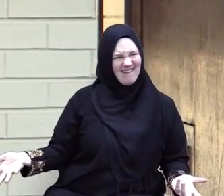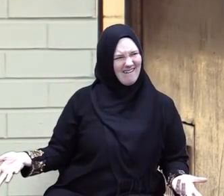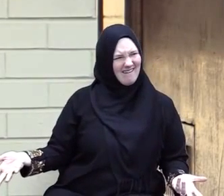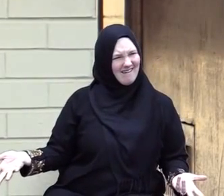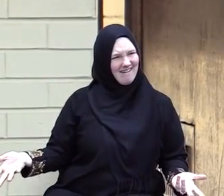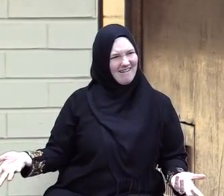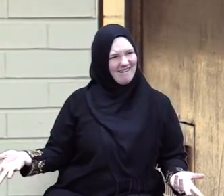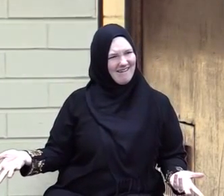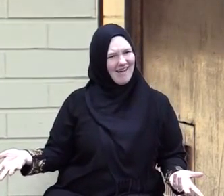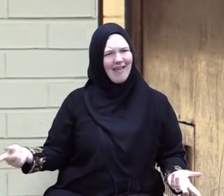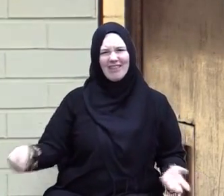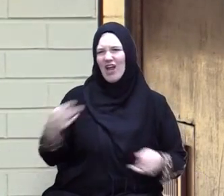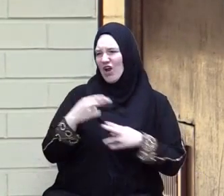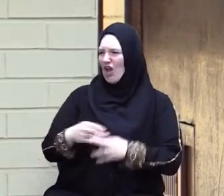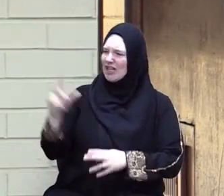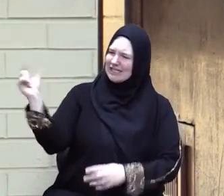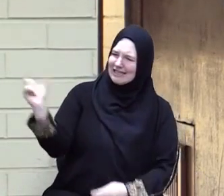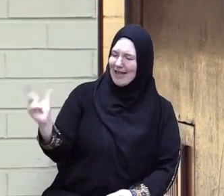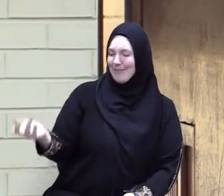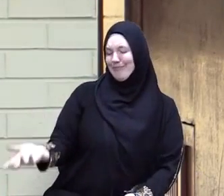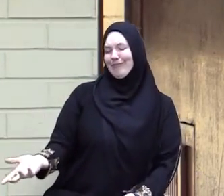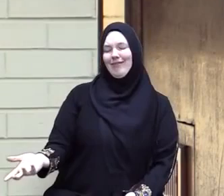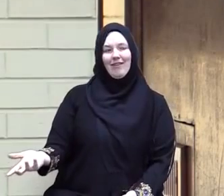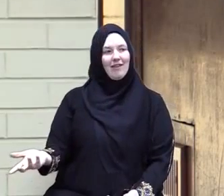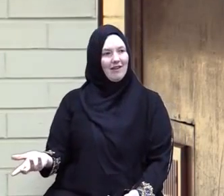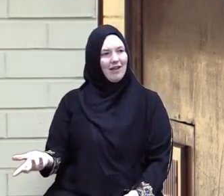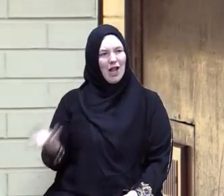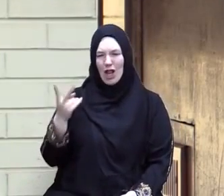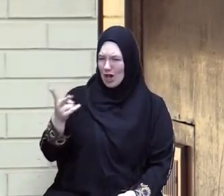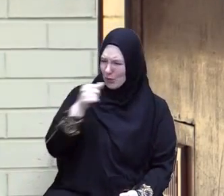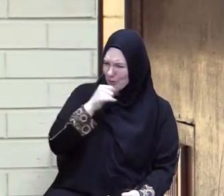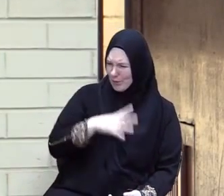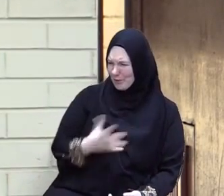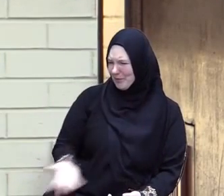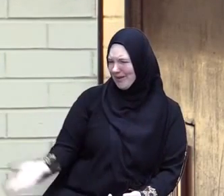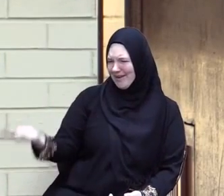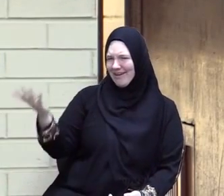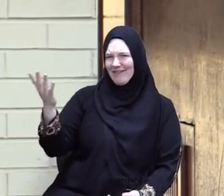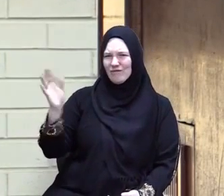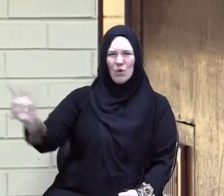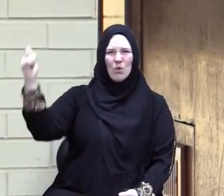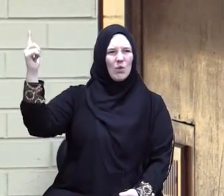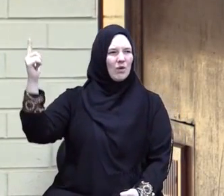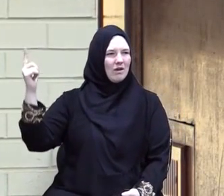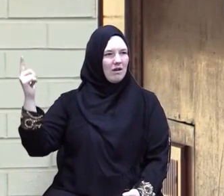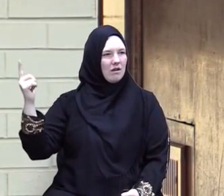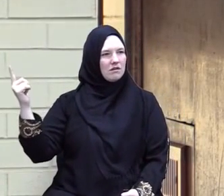they call hudud in Islam? What is this that they are doing to their women? They are fools.